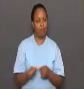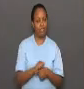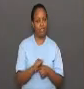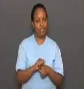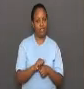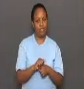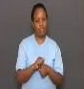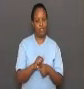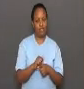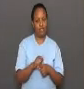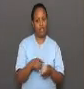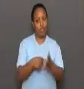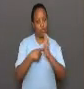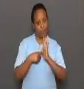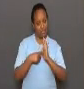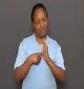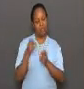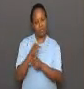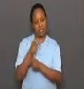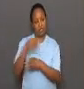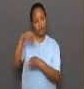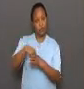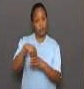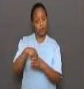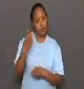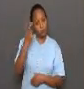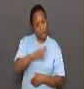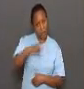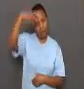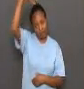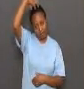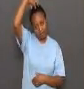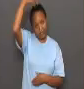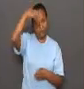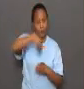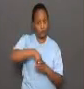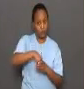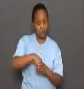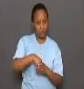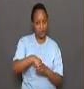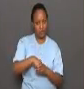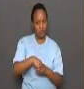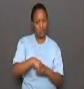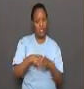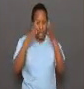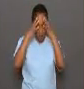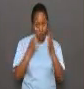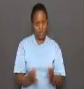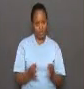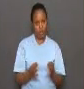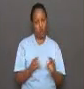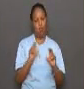The practice of accountability in organizations or in government